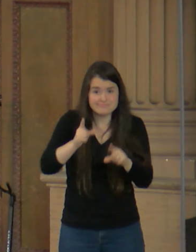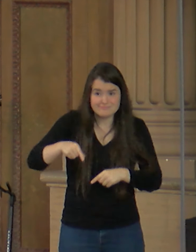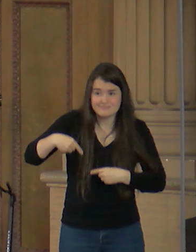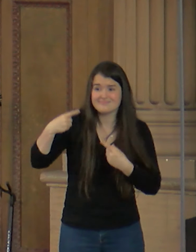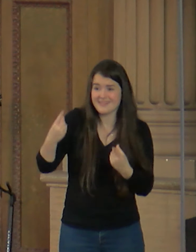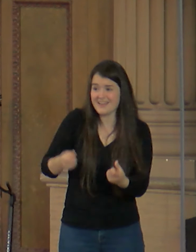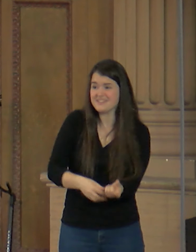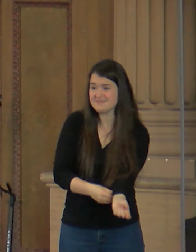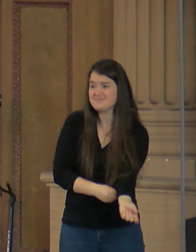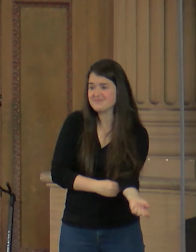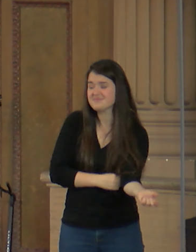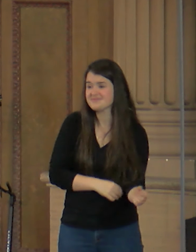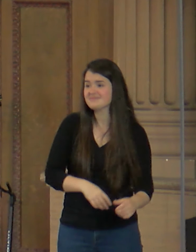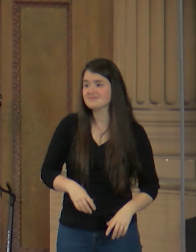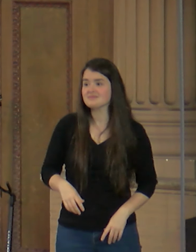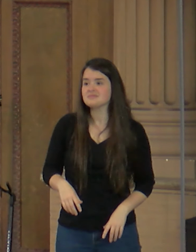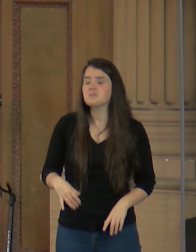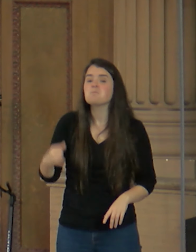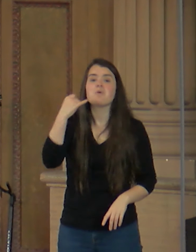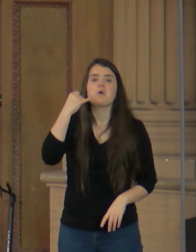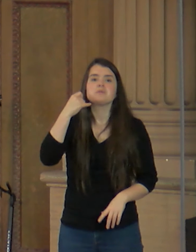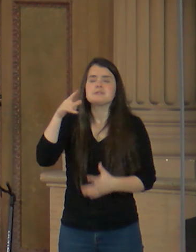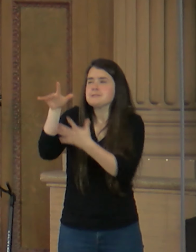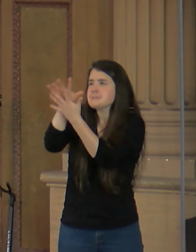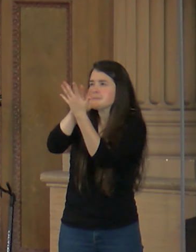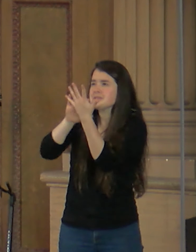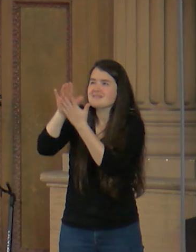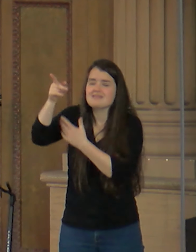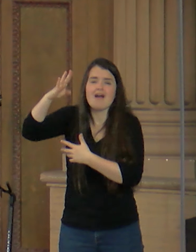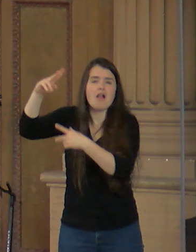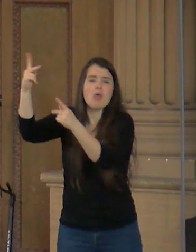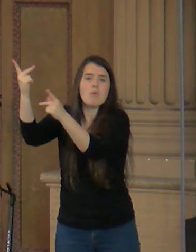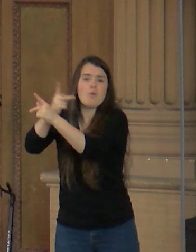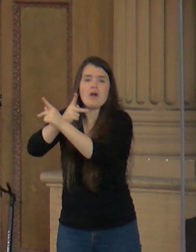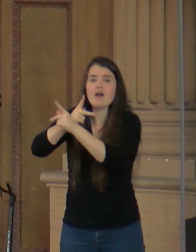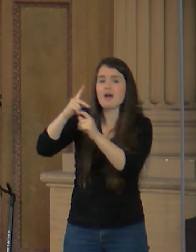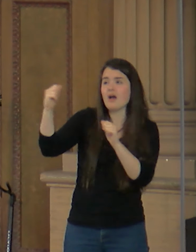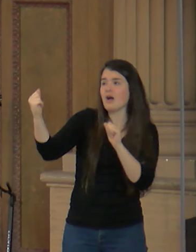if this dark view of God that you've developed has just been totally wrong?